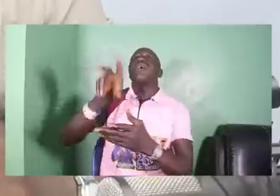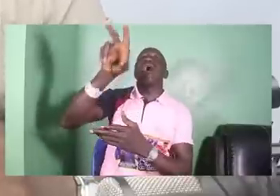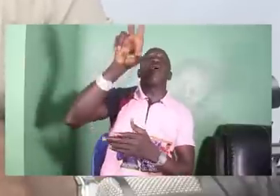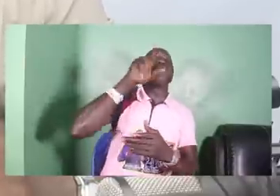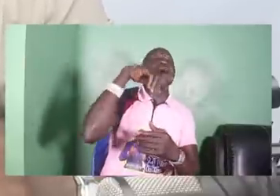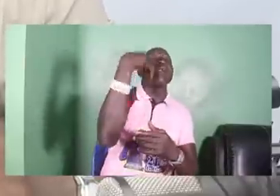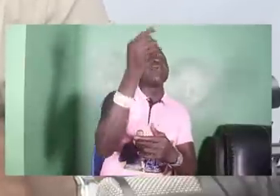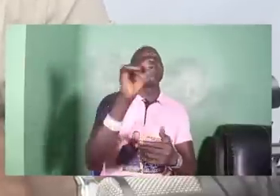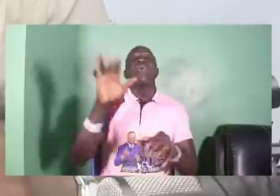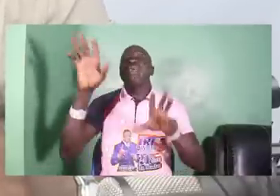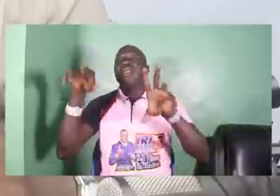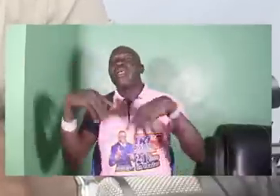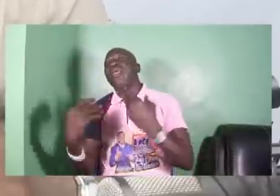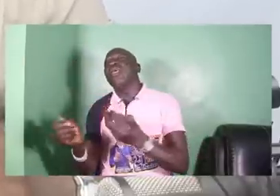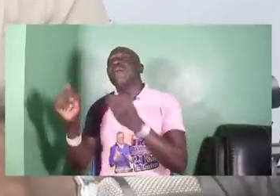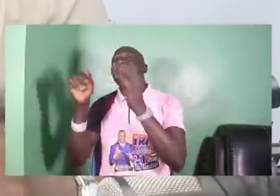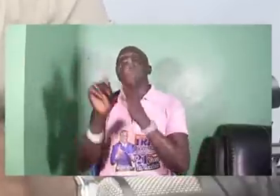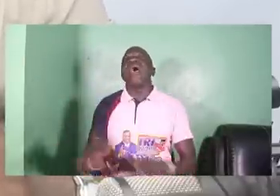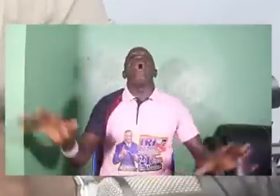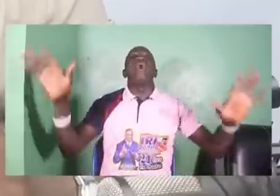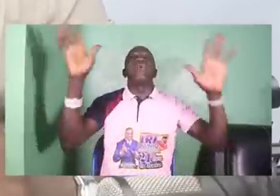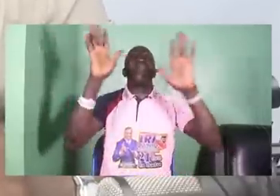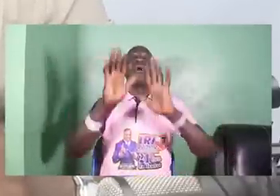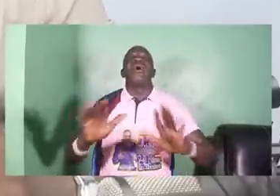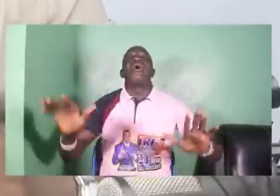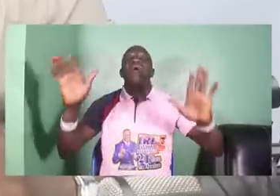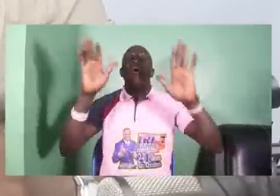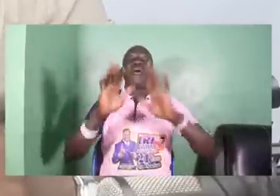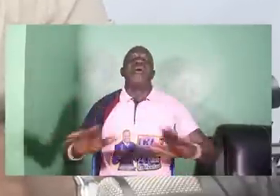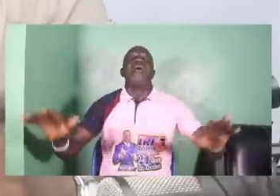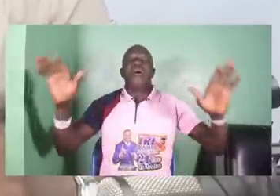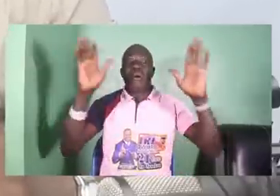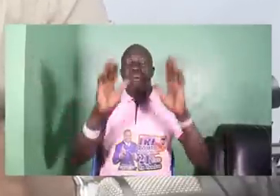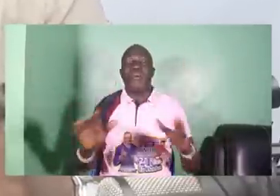si kavari ibi eje na